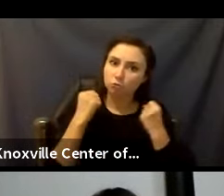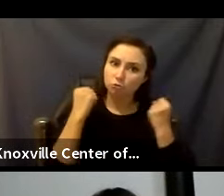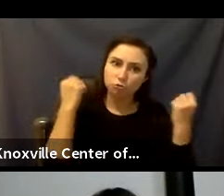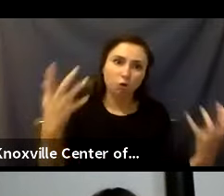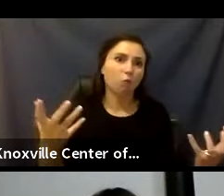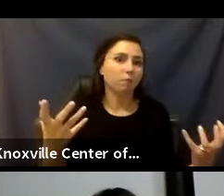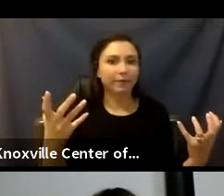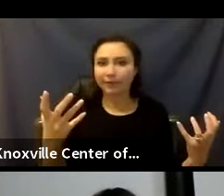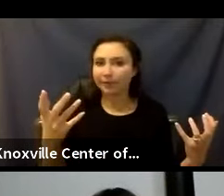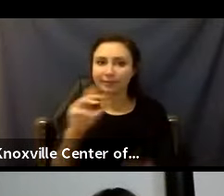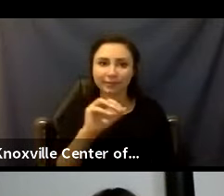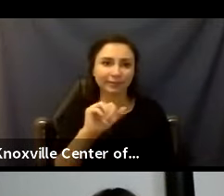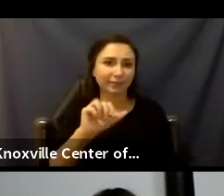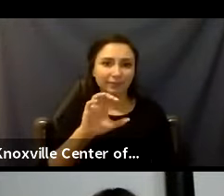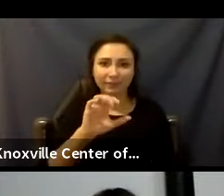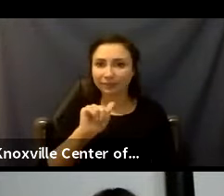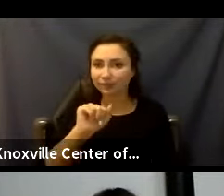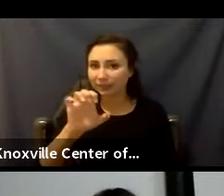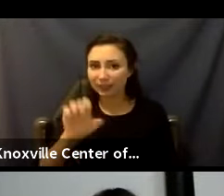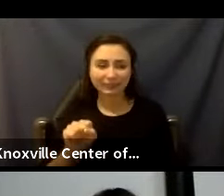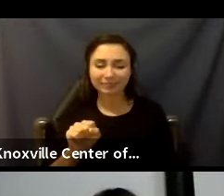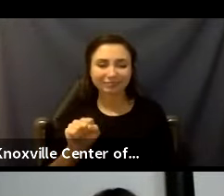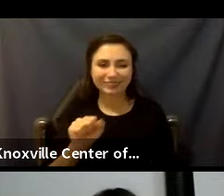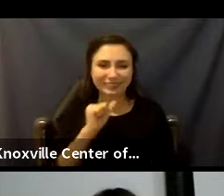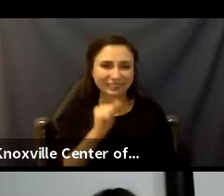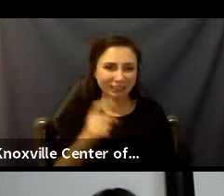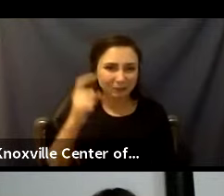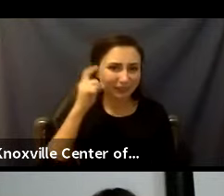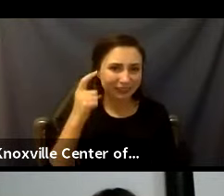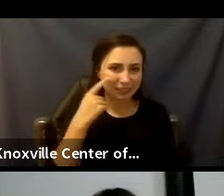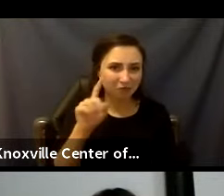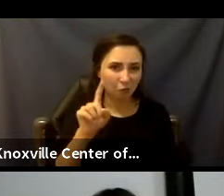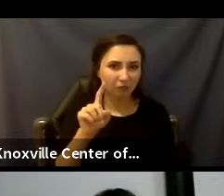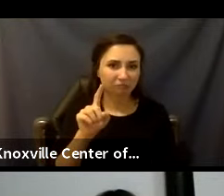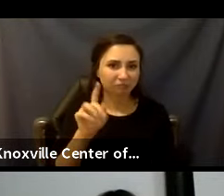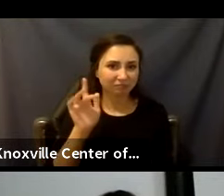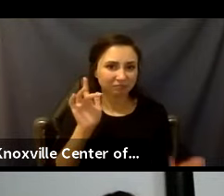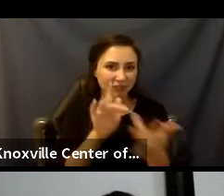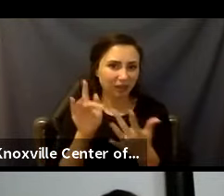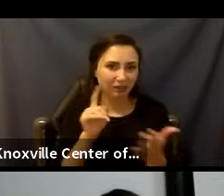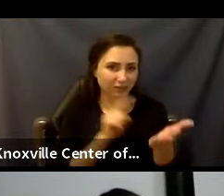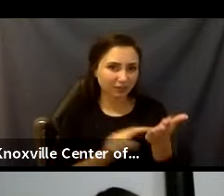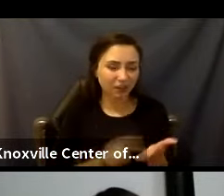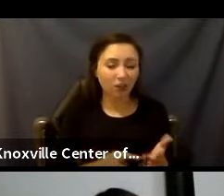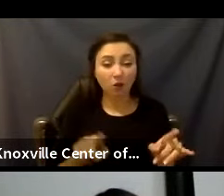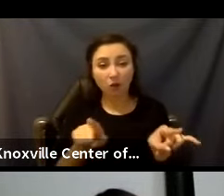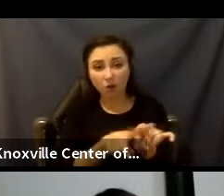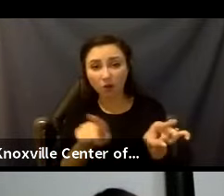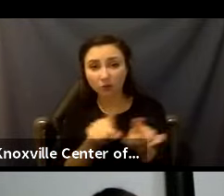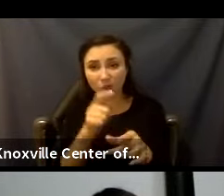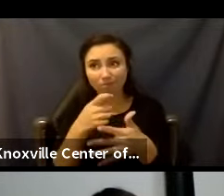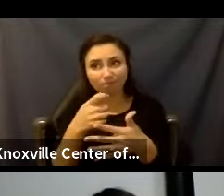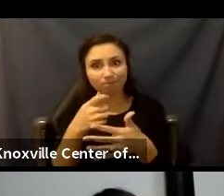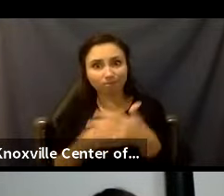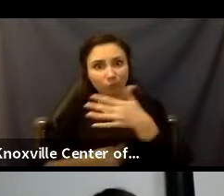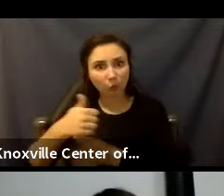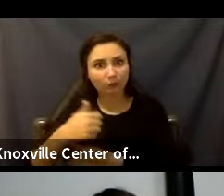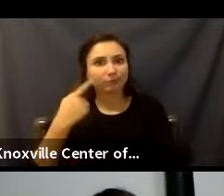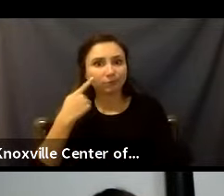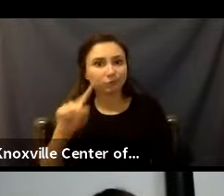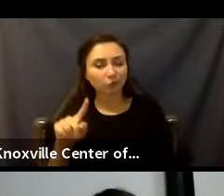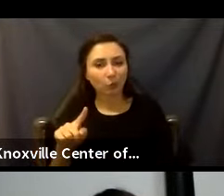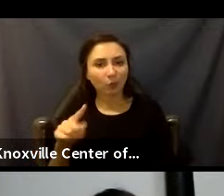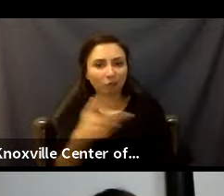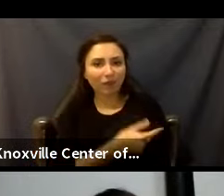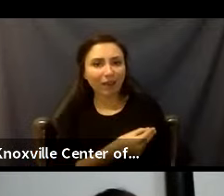just doesn't make any sense. And then we have the competing priority of obviously vaccine distribution. Knowing that